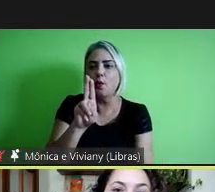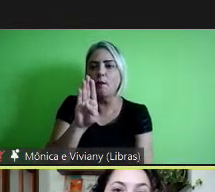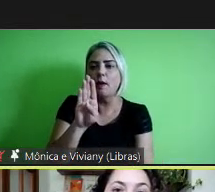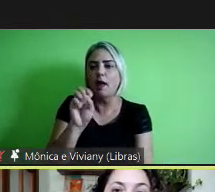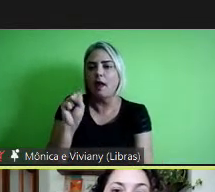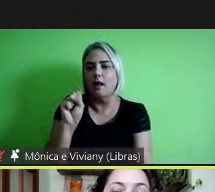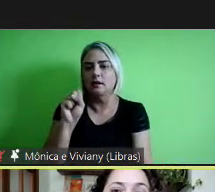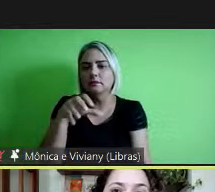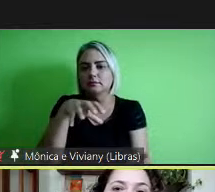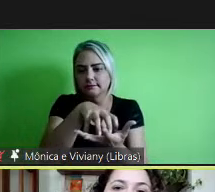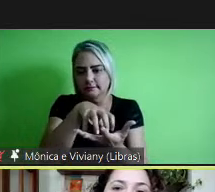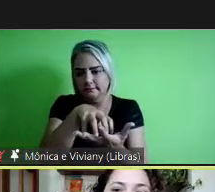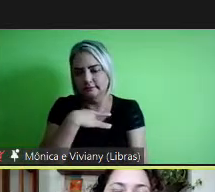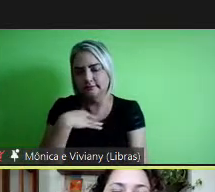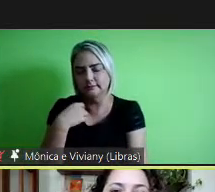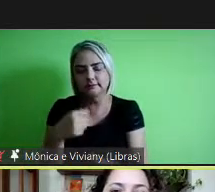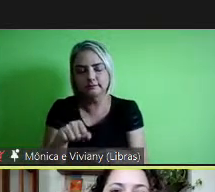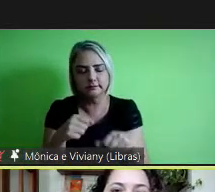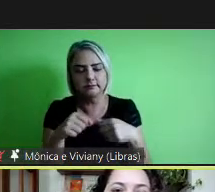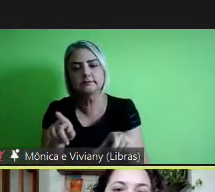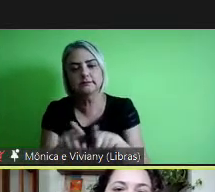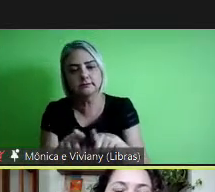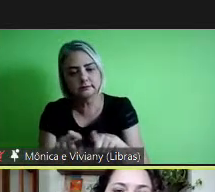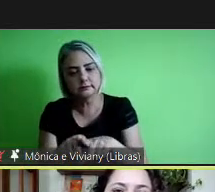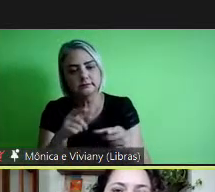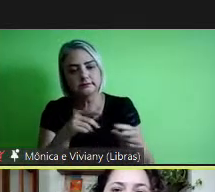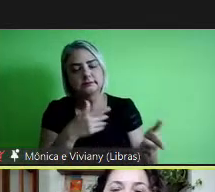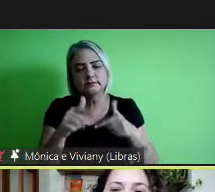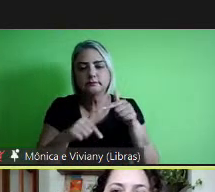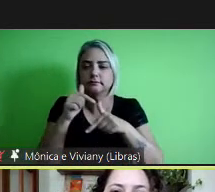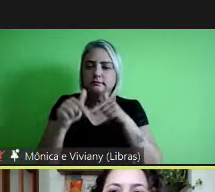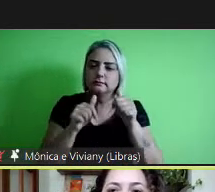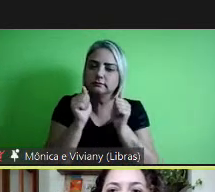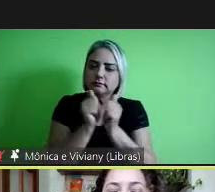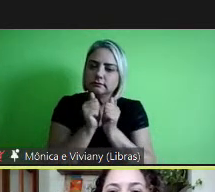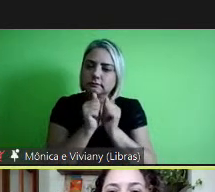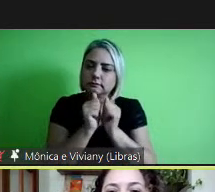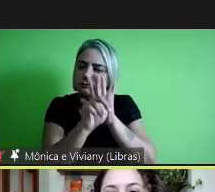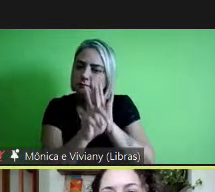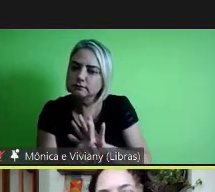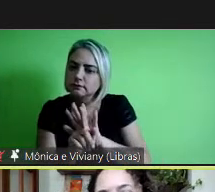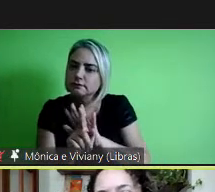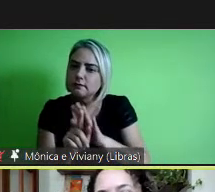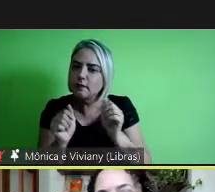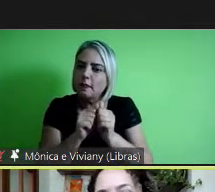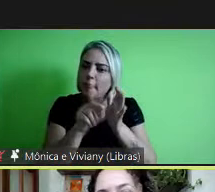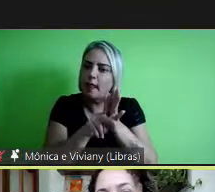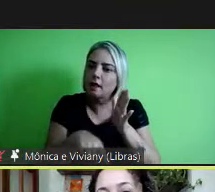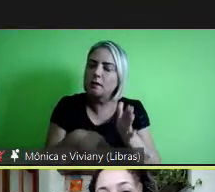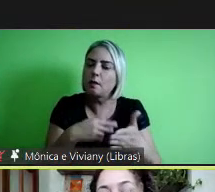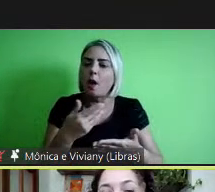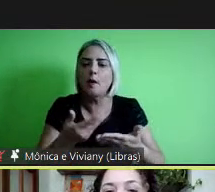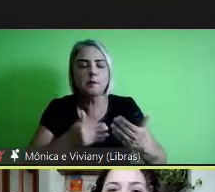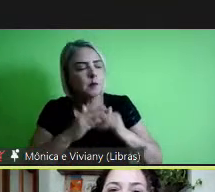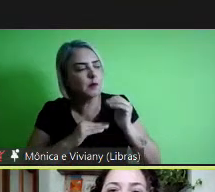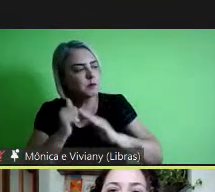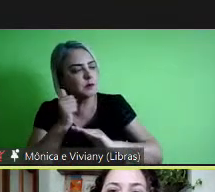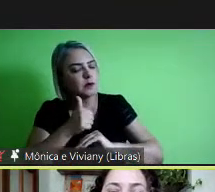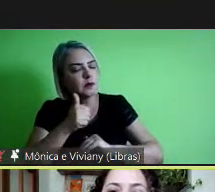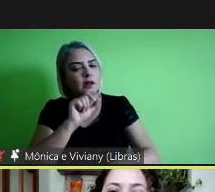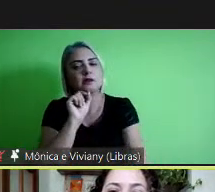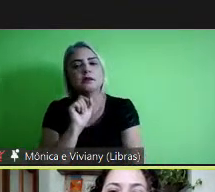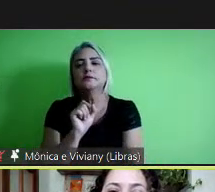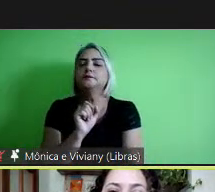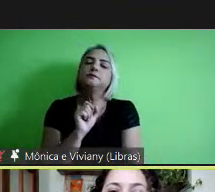the clinical activities in these clinics. So it's important for us to work with the managers and the